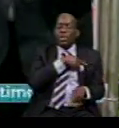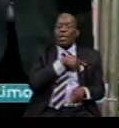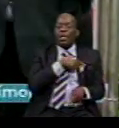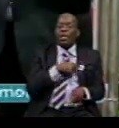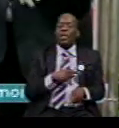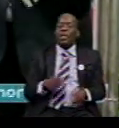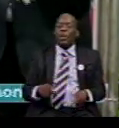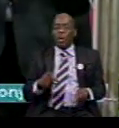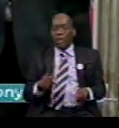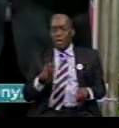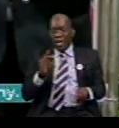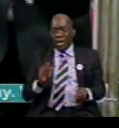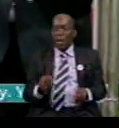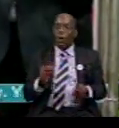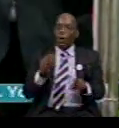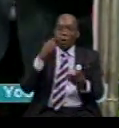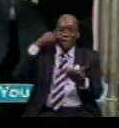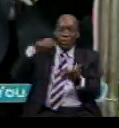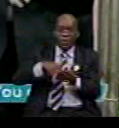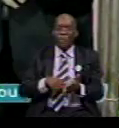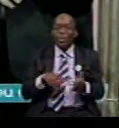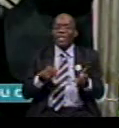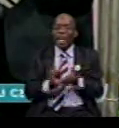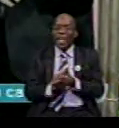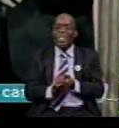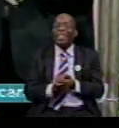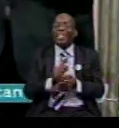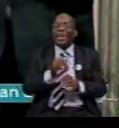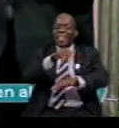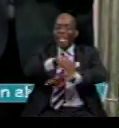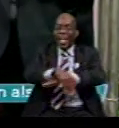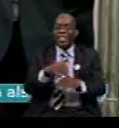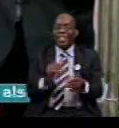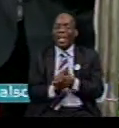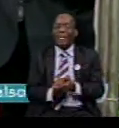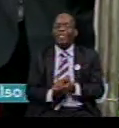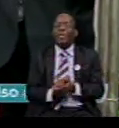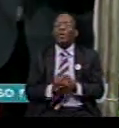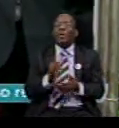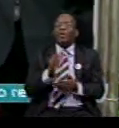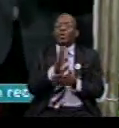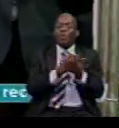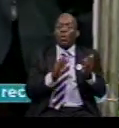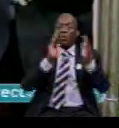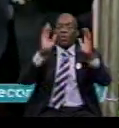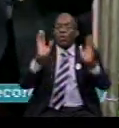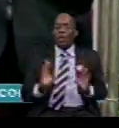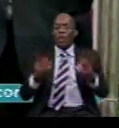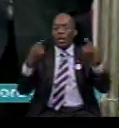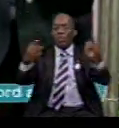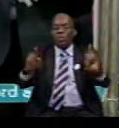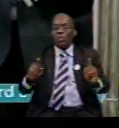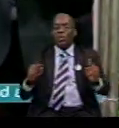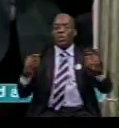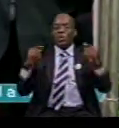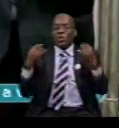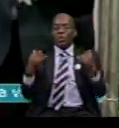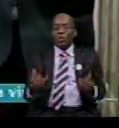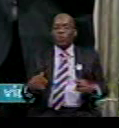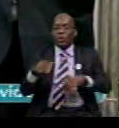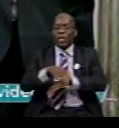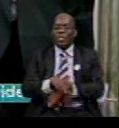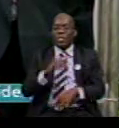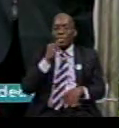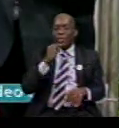kinds of miracles manifest a lot. And I believe that tonight is one special night for those who